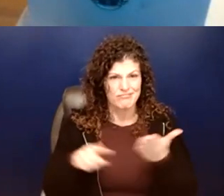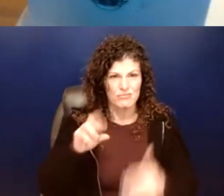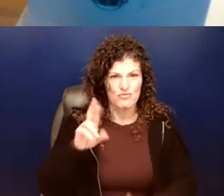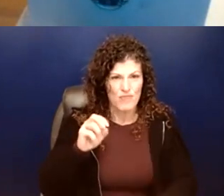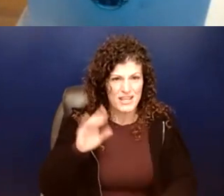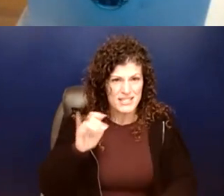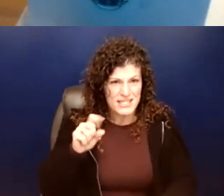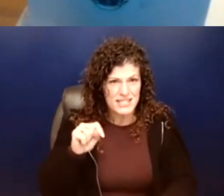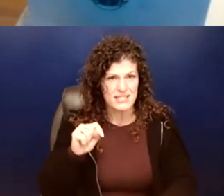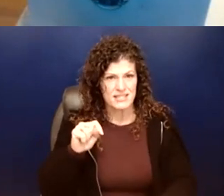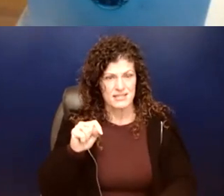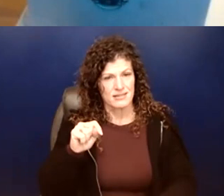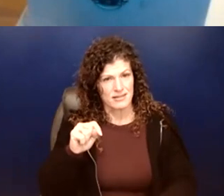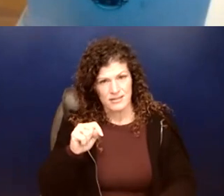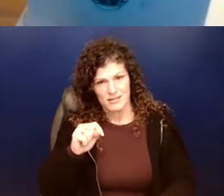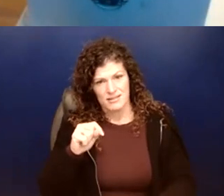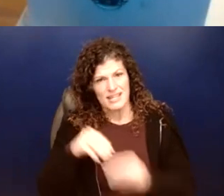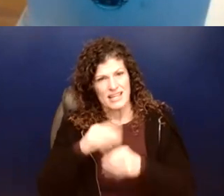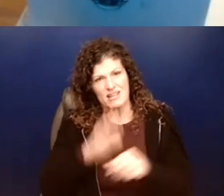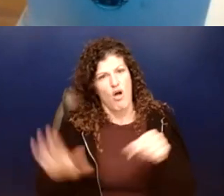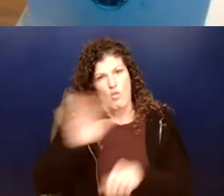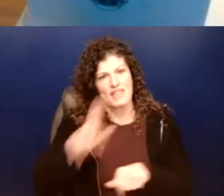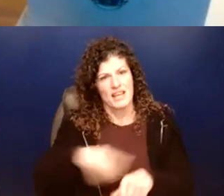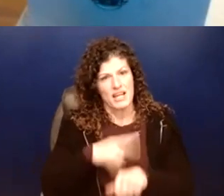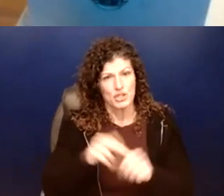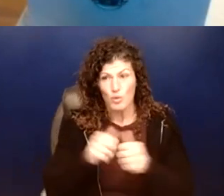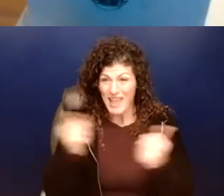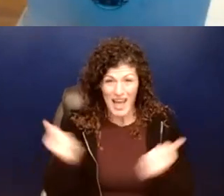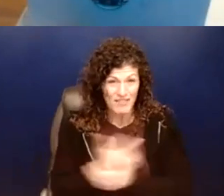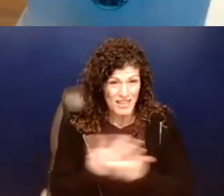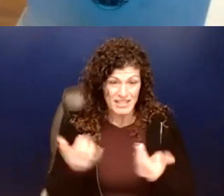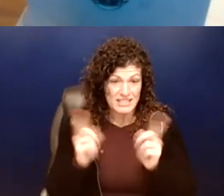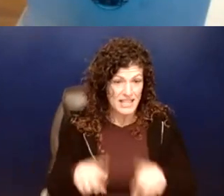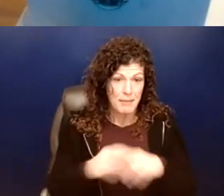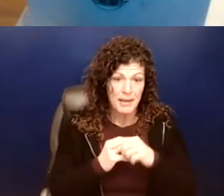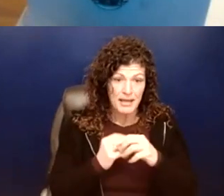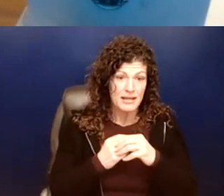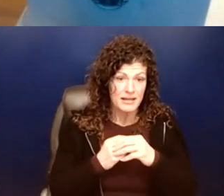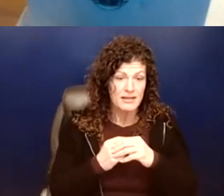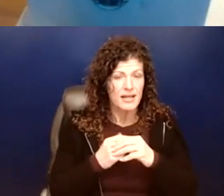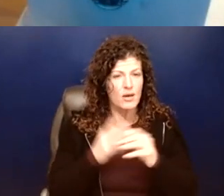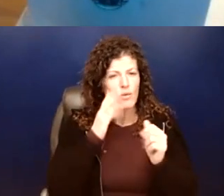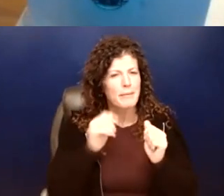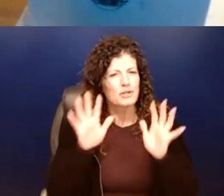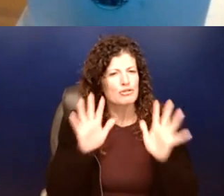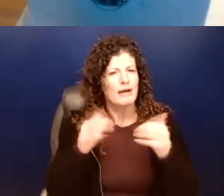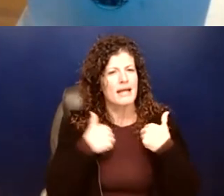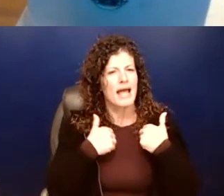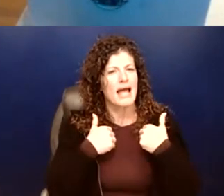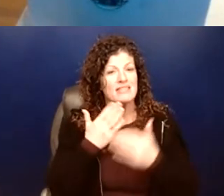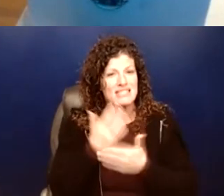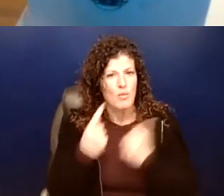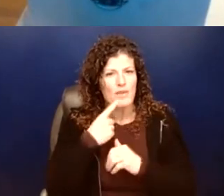are, you know, through everything that's happened, it would just be really amazing to have someone that has